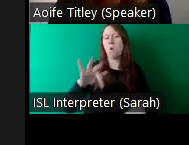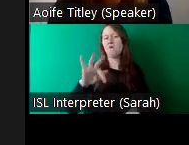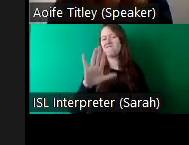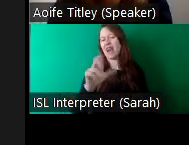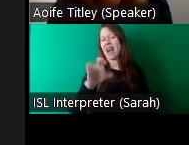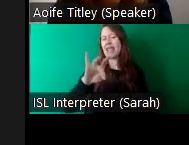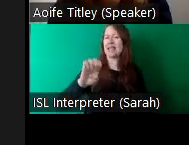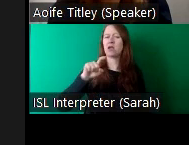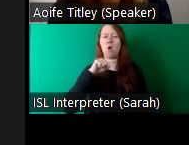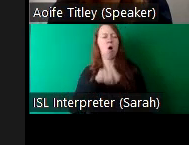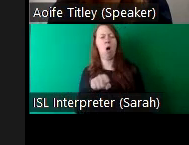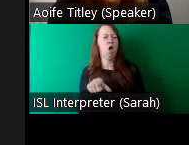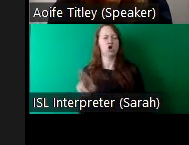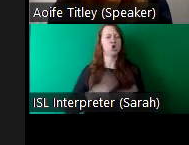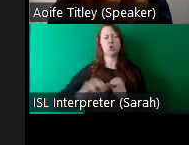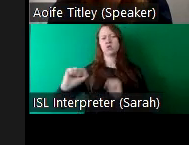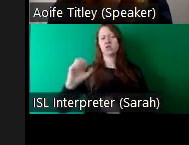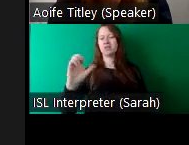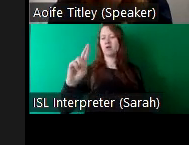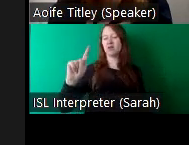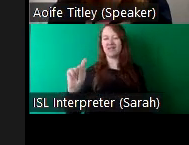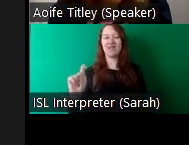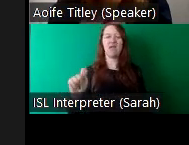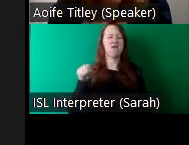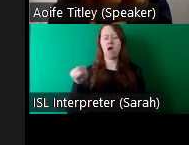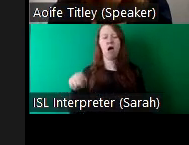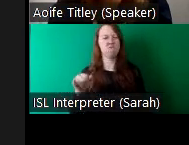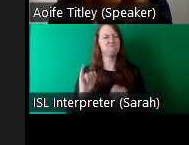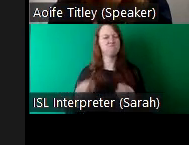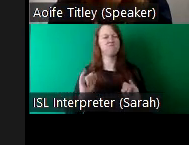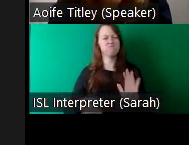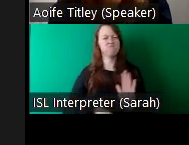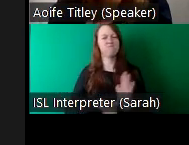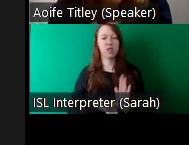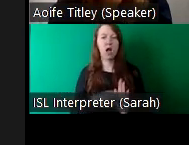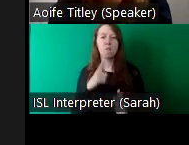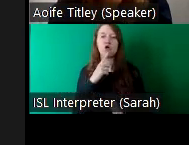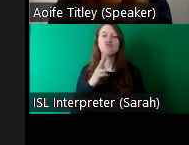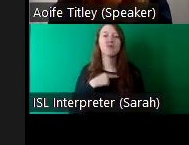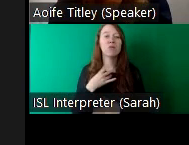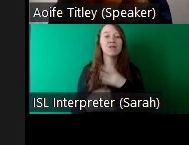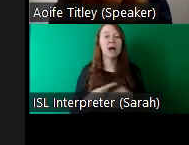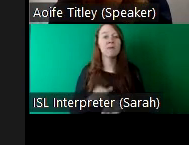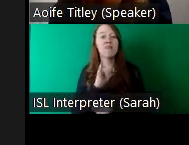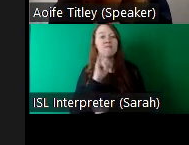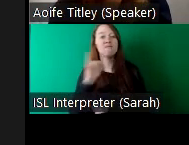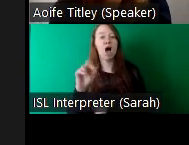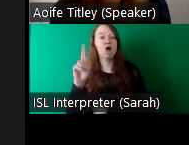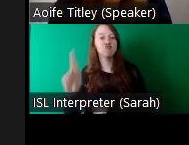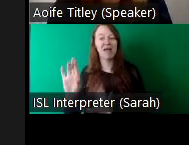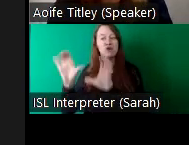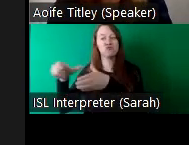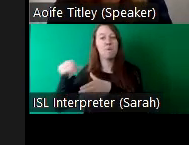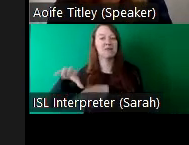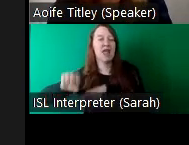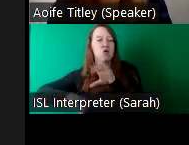it. But again, how it's been appropriated and how it's been, I suppose, taken over by the far right is something that people should be fearful of, and how it's